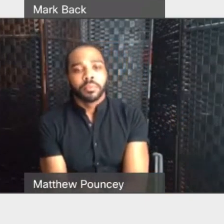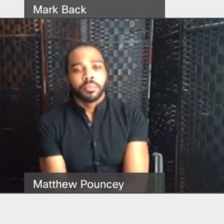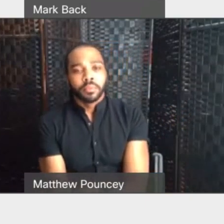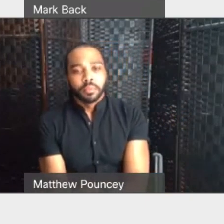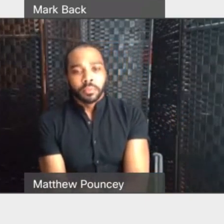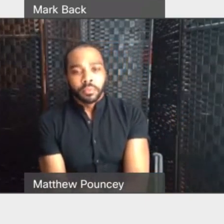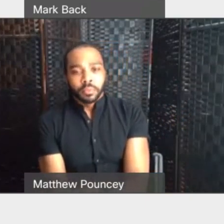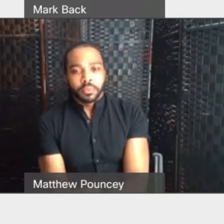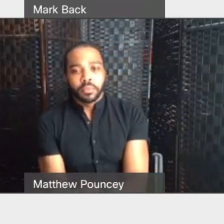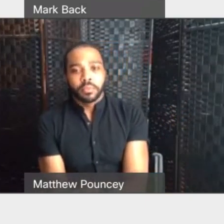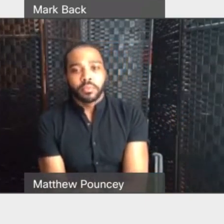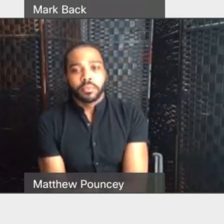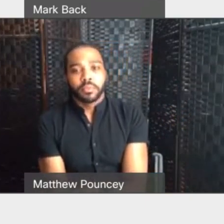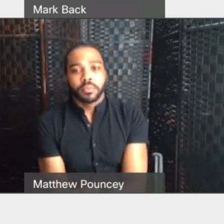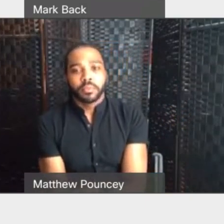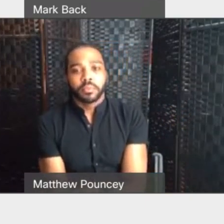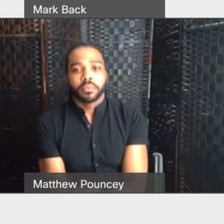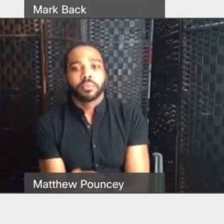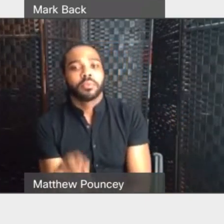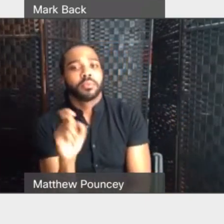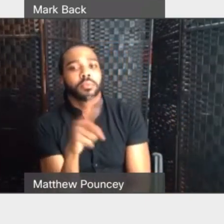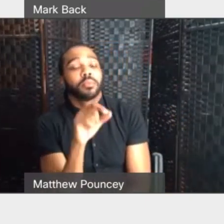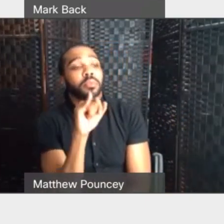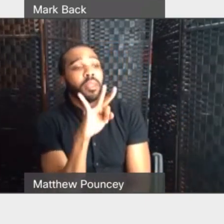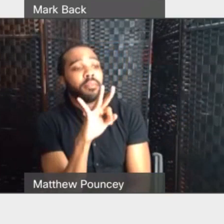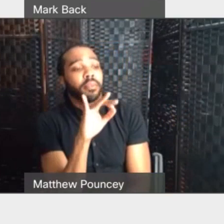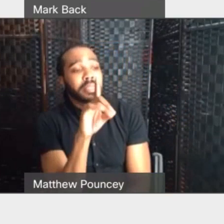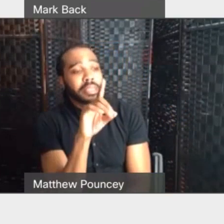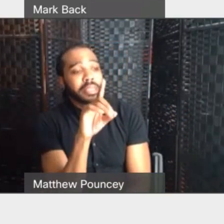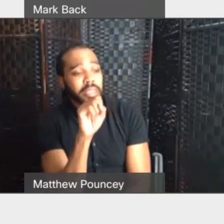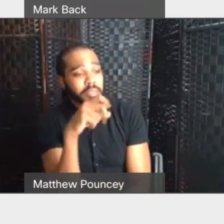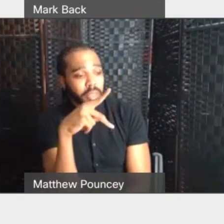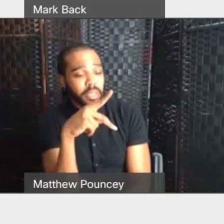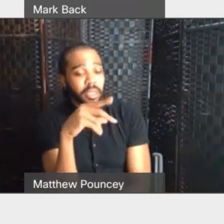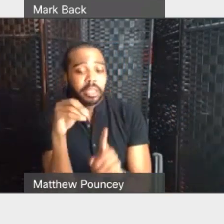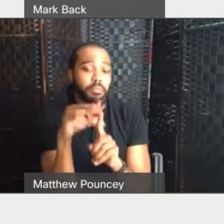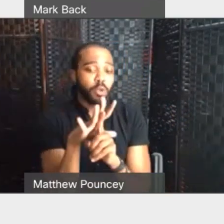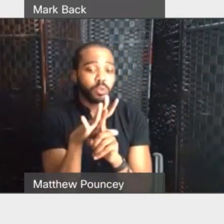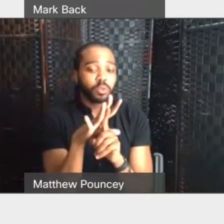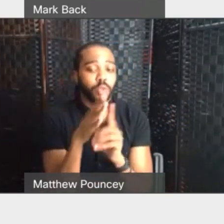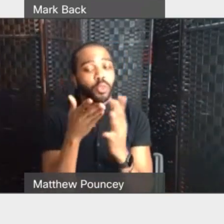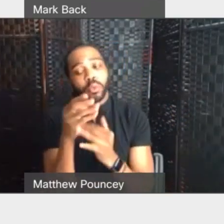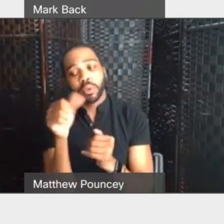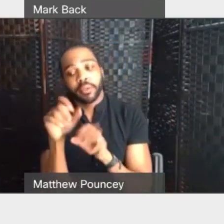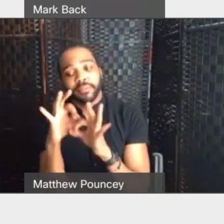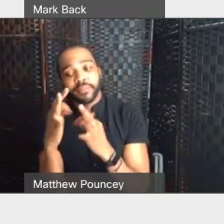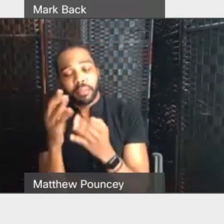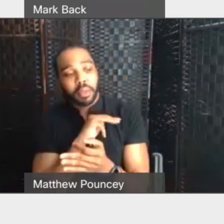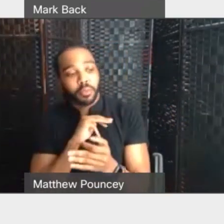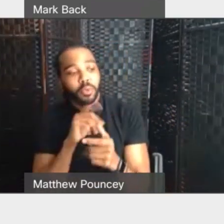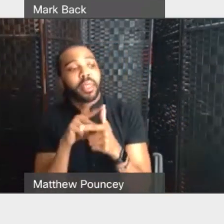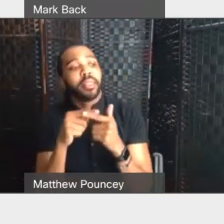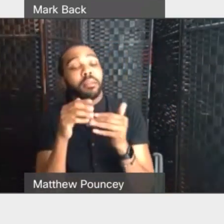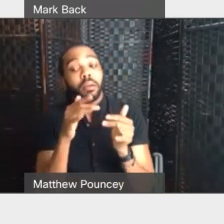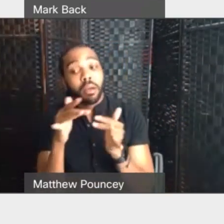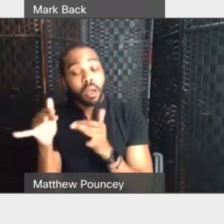If a DSP was exposed via a family member and eventually tested